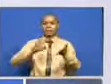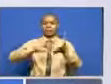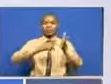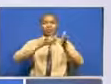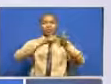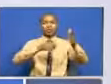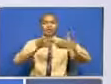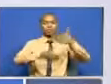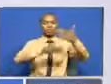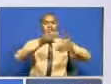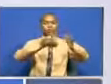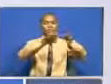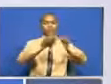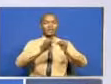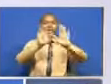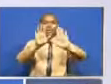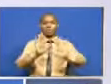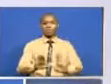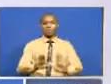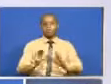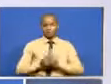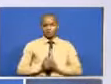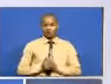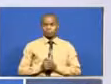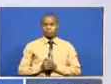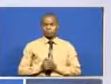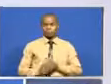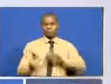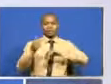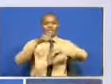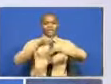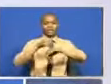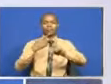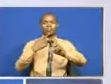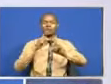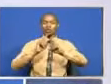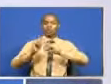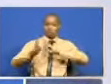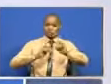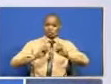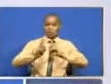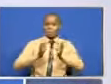of accountancy is very, very important. When we are talking about public